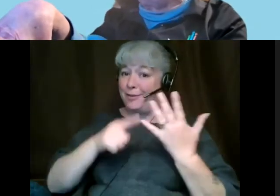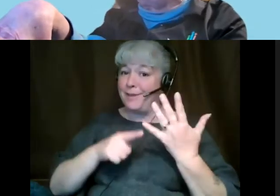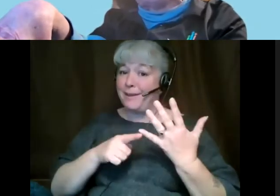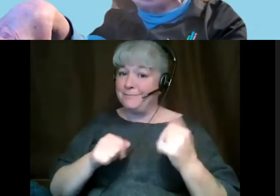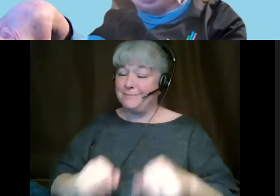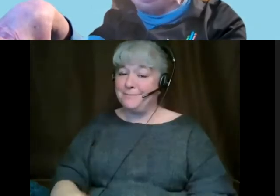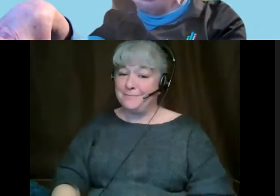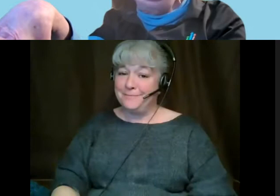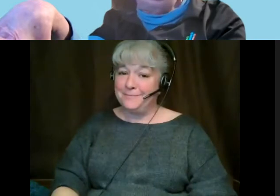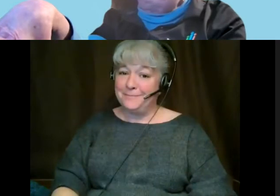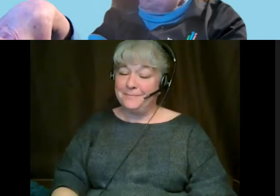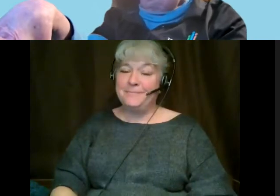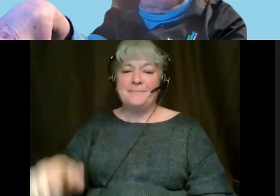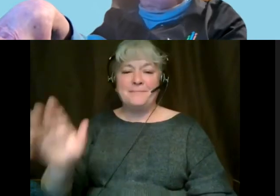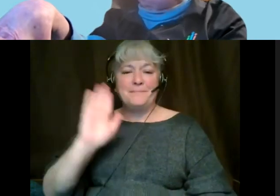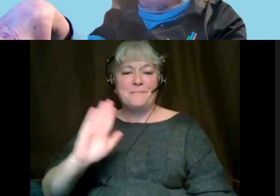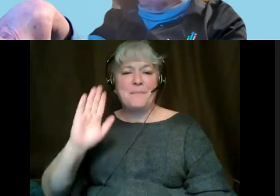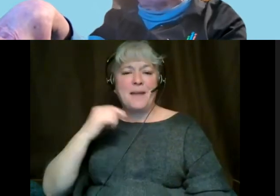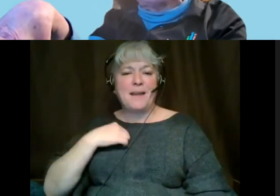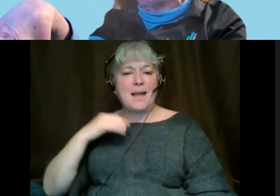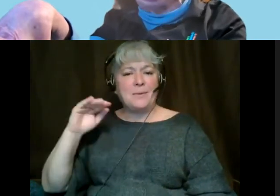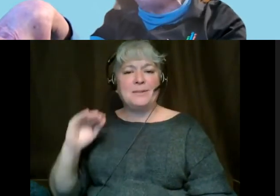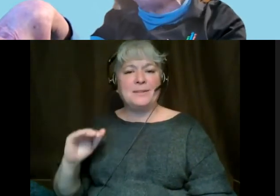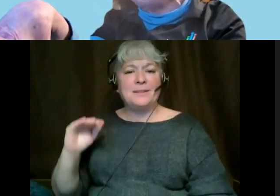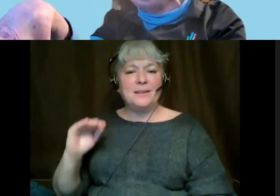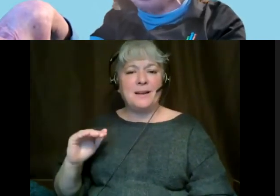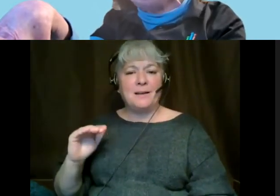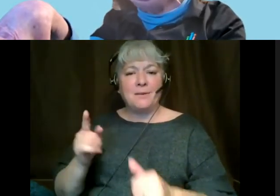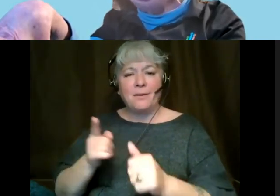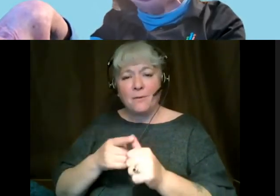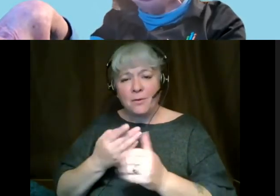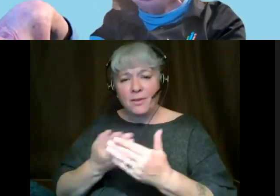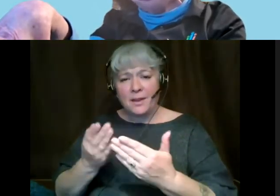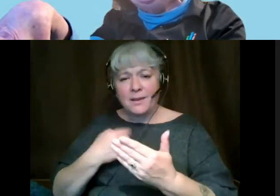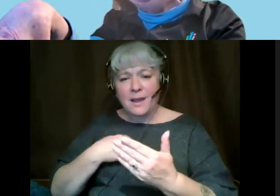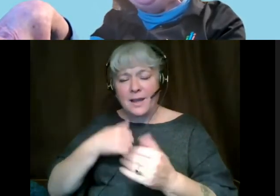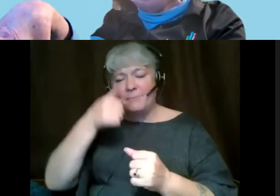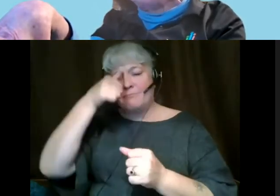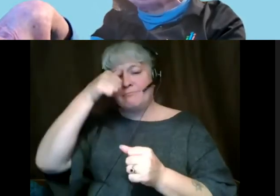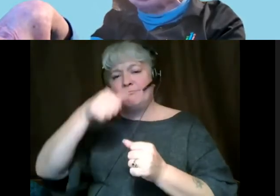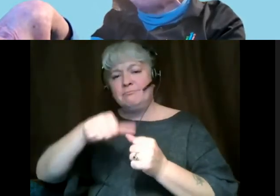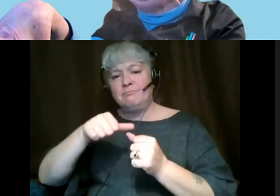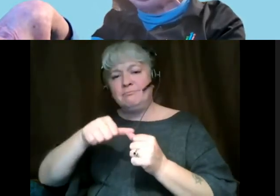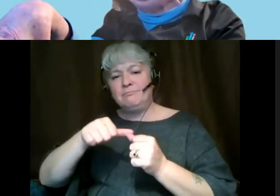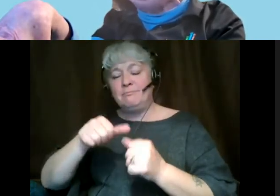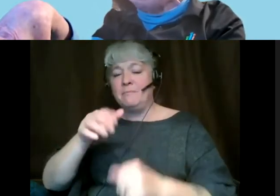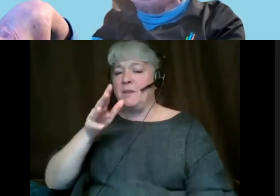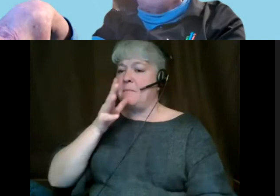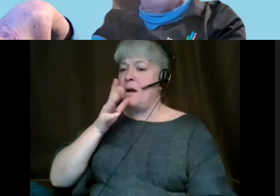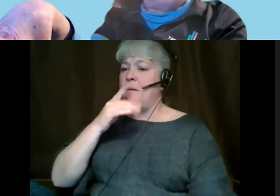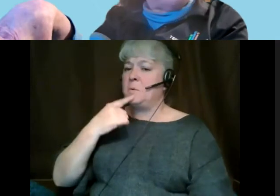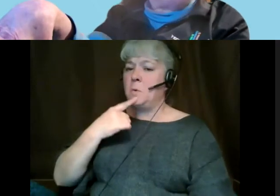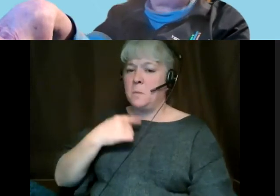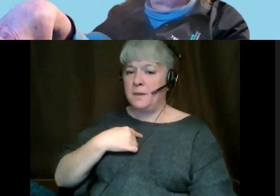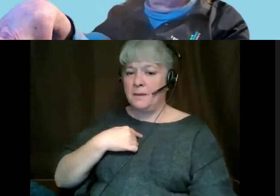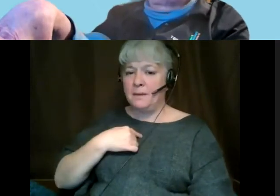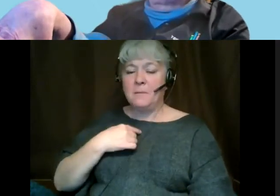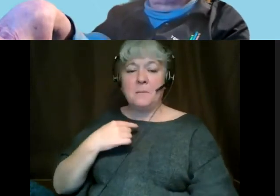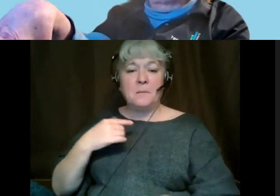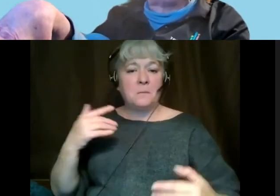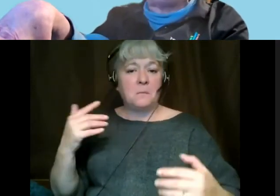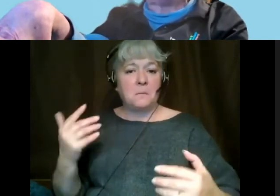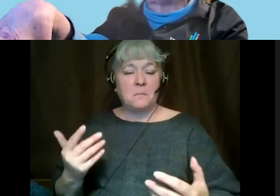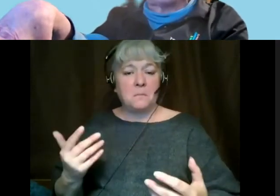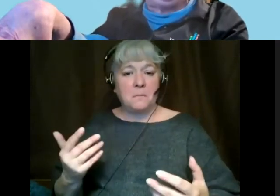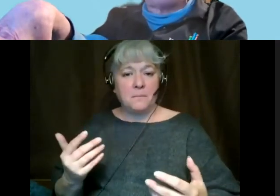When I was young, the first thing I remember my mom told me is the way